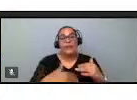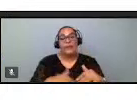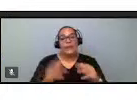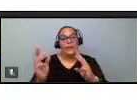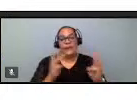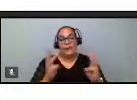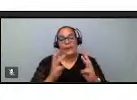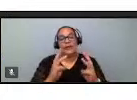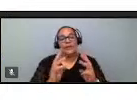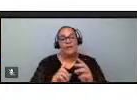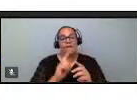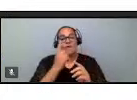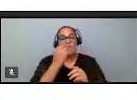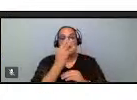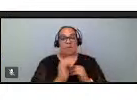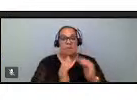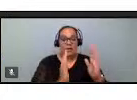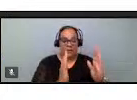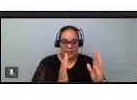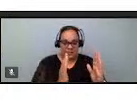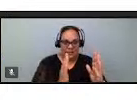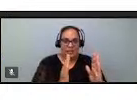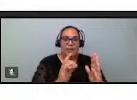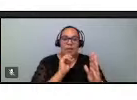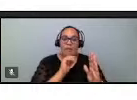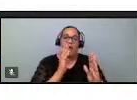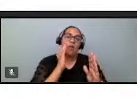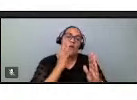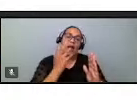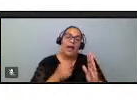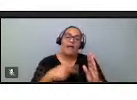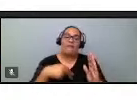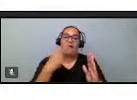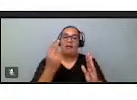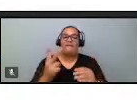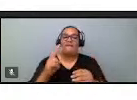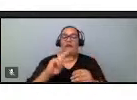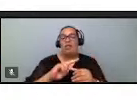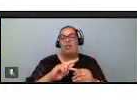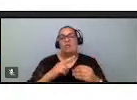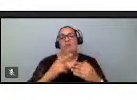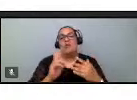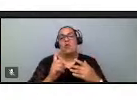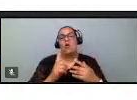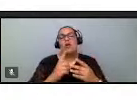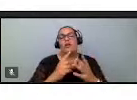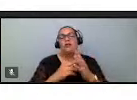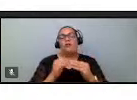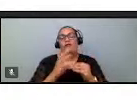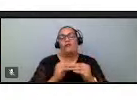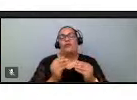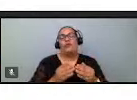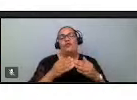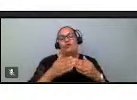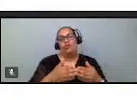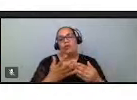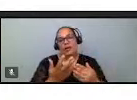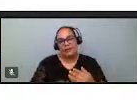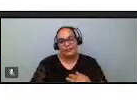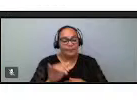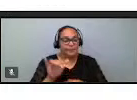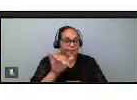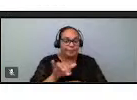wind in the first three months when we have the very high volumes of perishable cargo